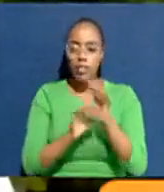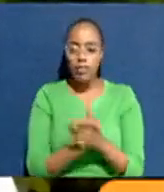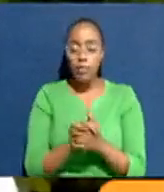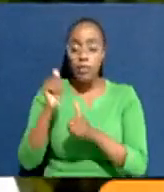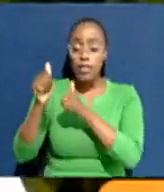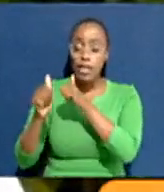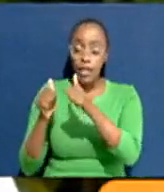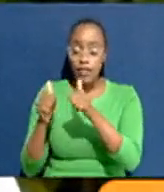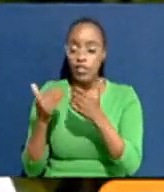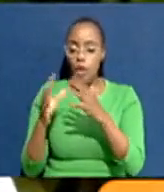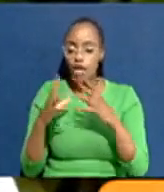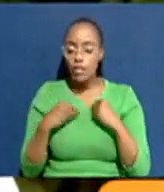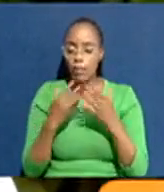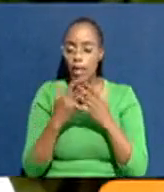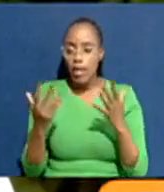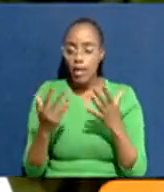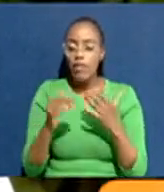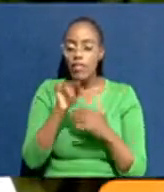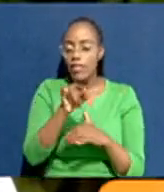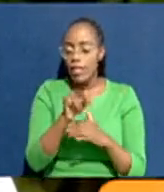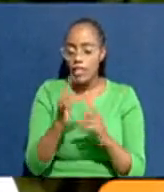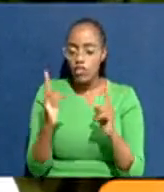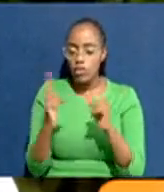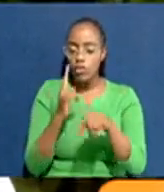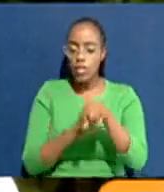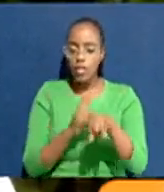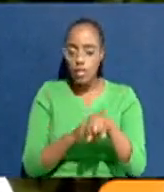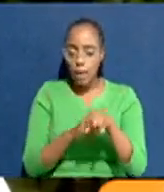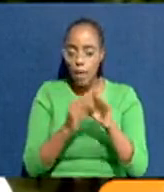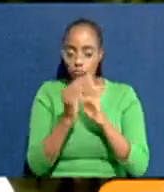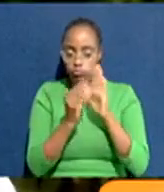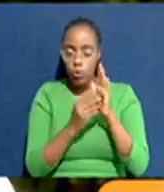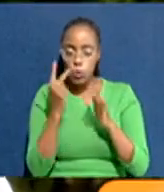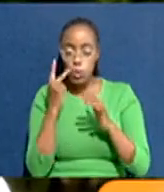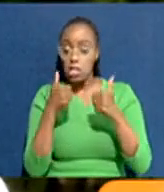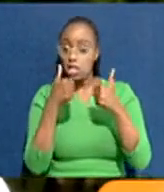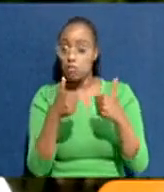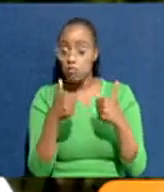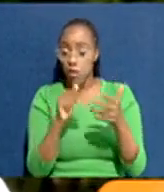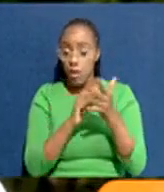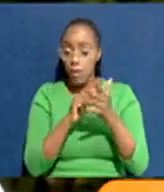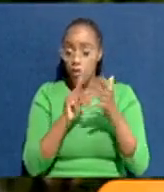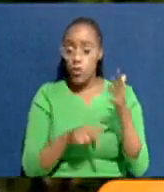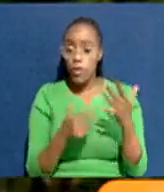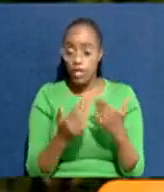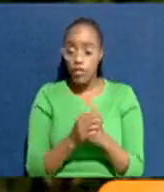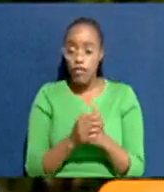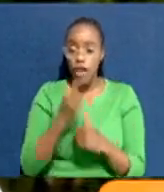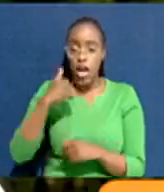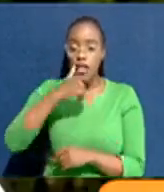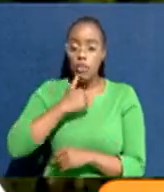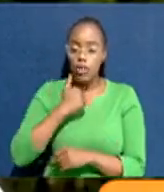Refusal to concede to any of these interim measures, which look logical to us, means then that we